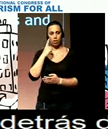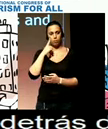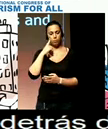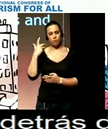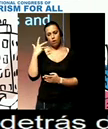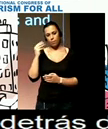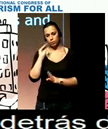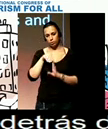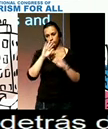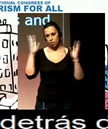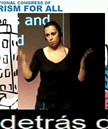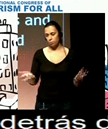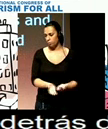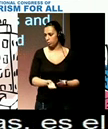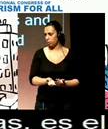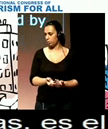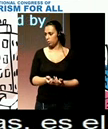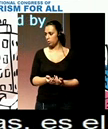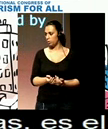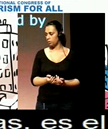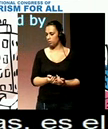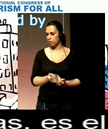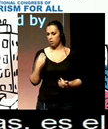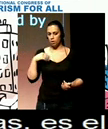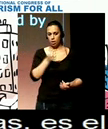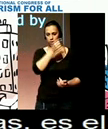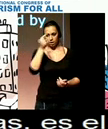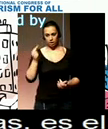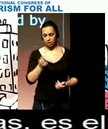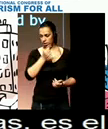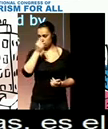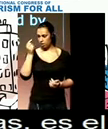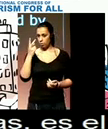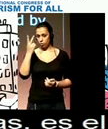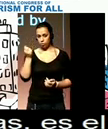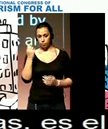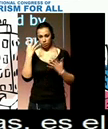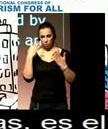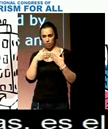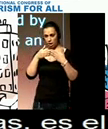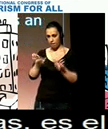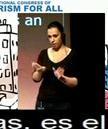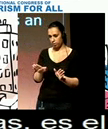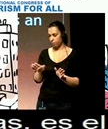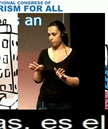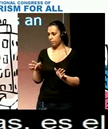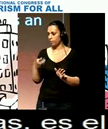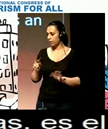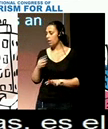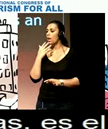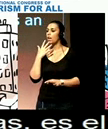in 2009, the new museum is an example of design which respects the historical legacy of the